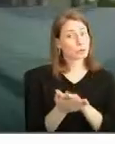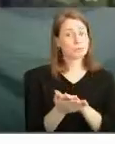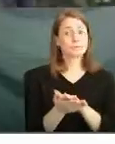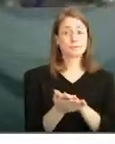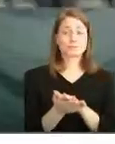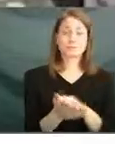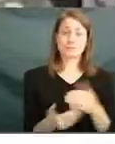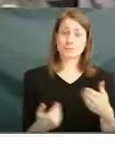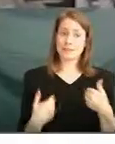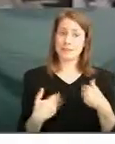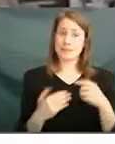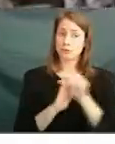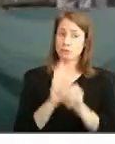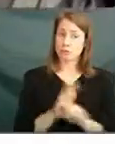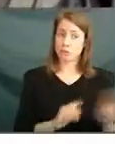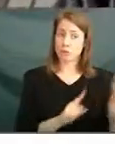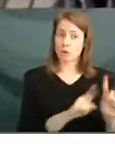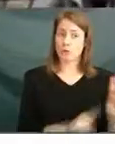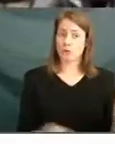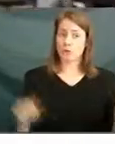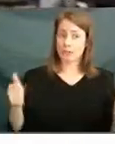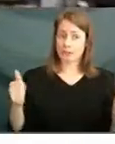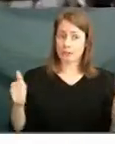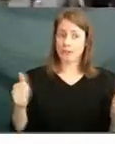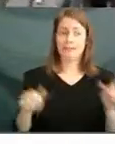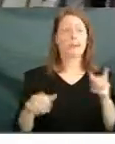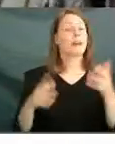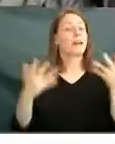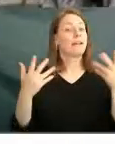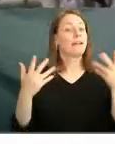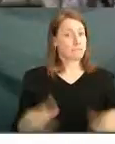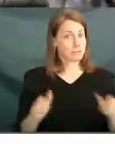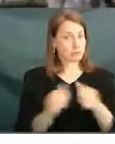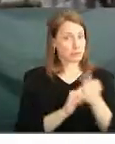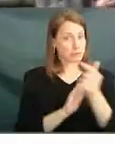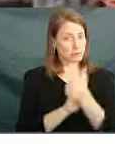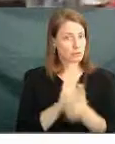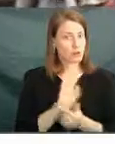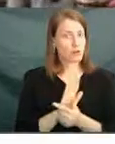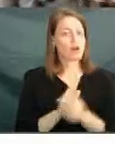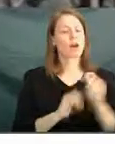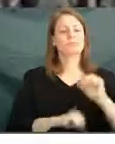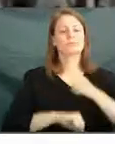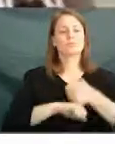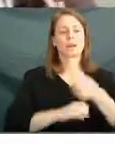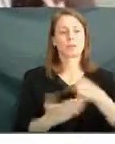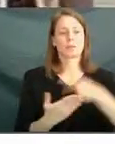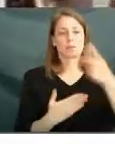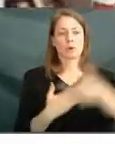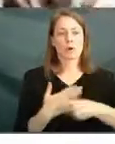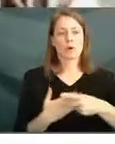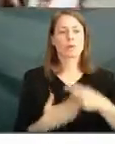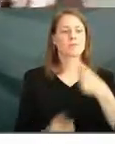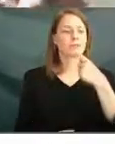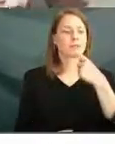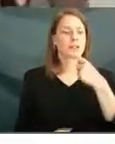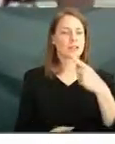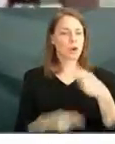an anti-bullying programme which places the responsibility on teachers. The programme is called Zero. Ha det